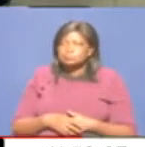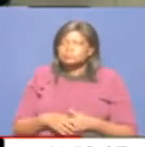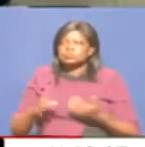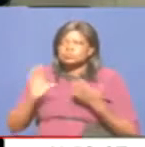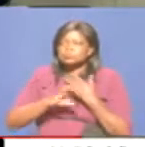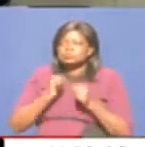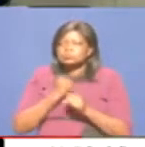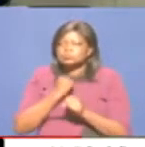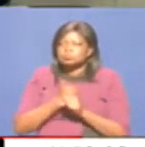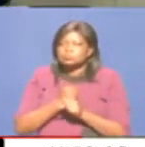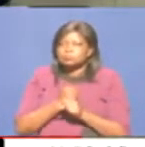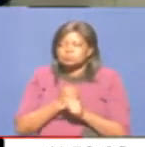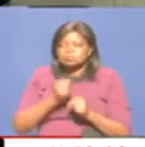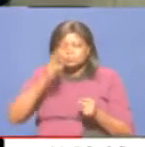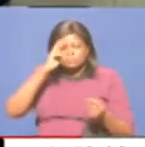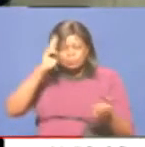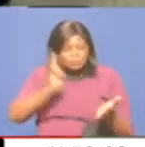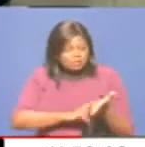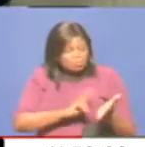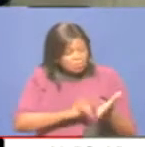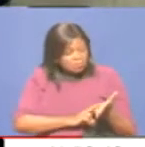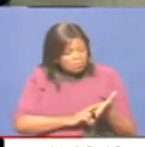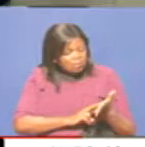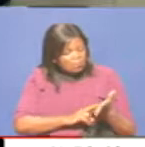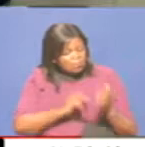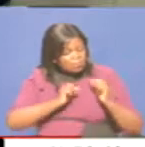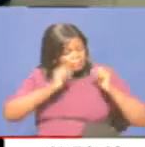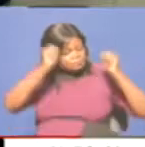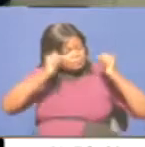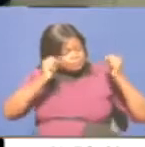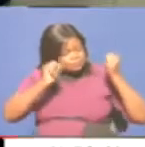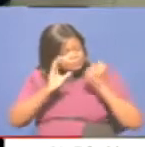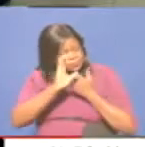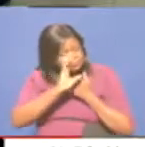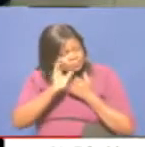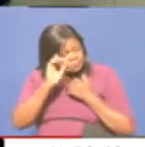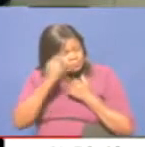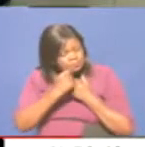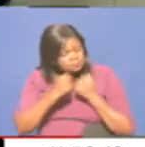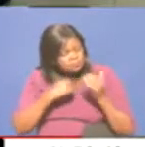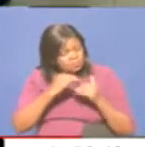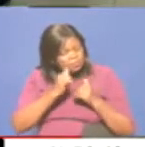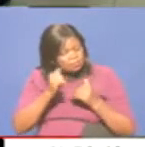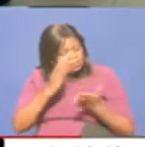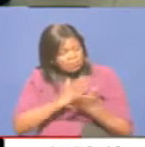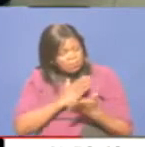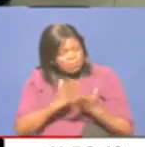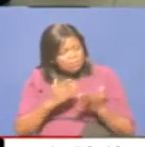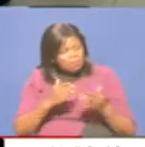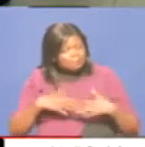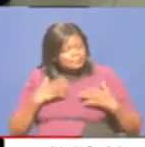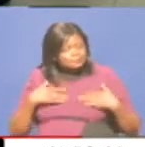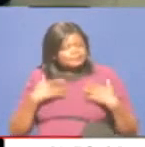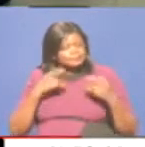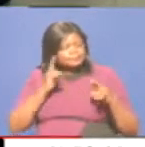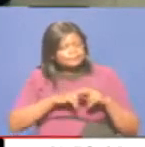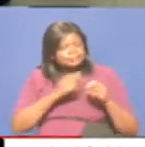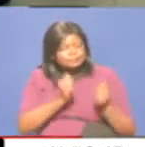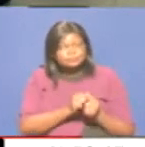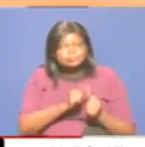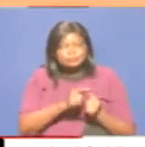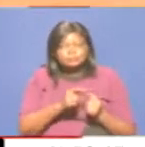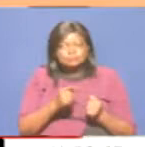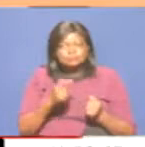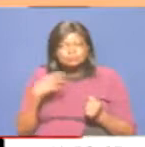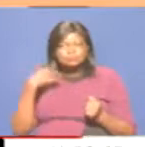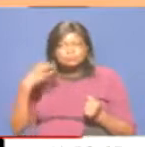doing to recognize the heroes of this country mm-hmm. and heroes in all sectors. And I'm glad today I'm seated here with one of our champs, Bungei, who is